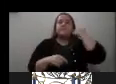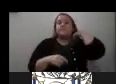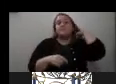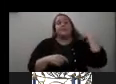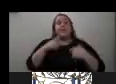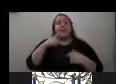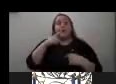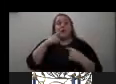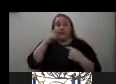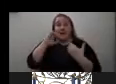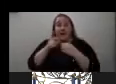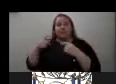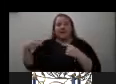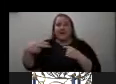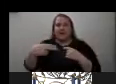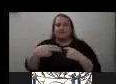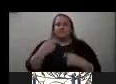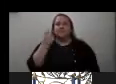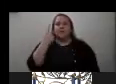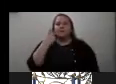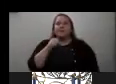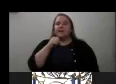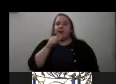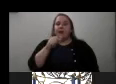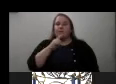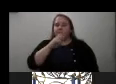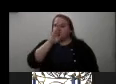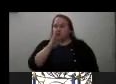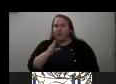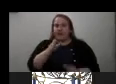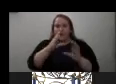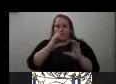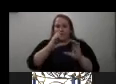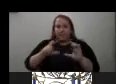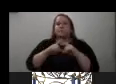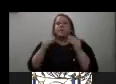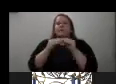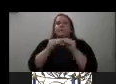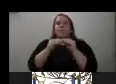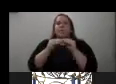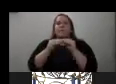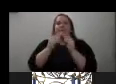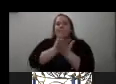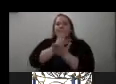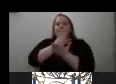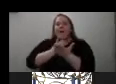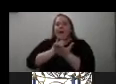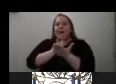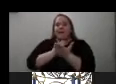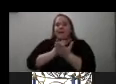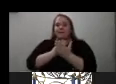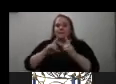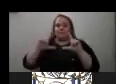she cut it. She cut it instead of in long straight panels, they were pie-shaped panels, so that the